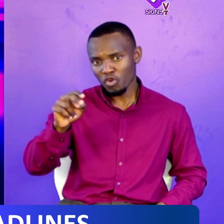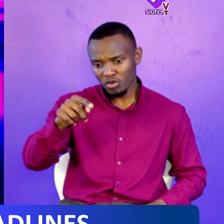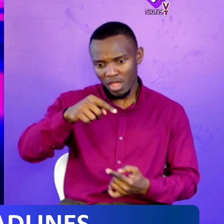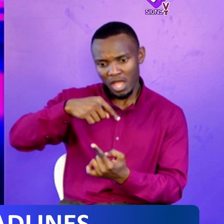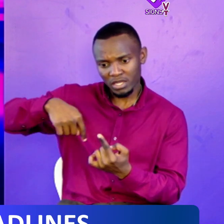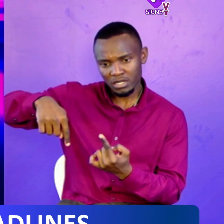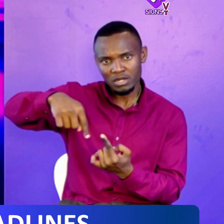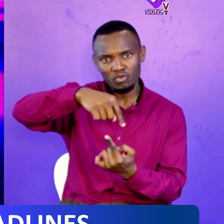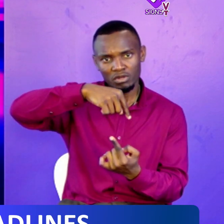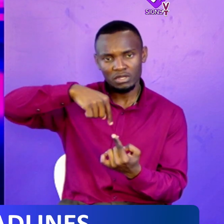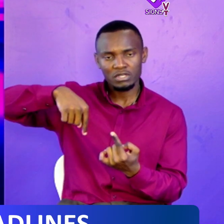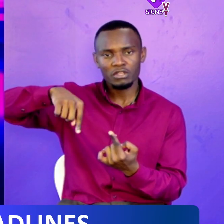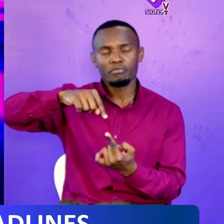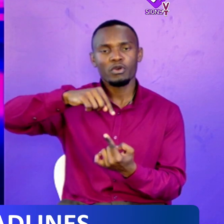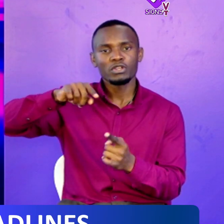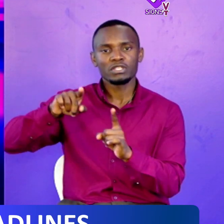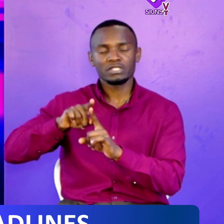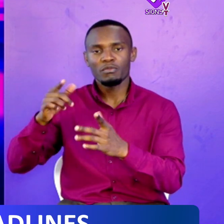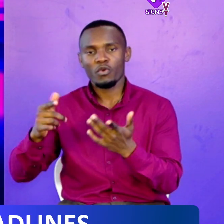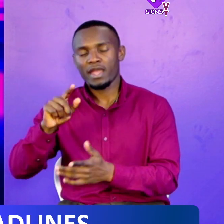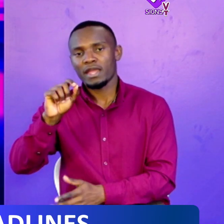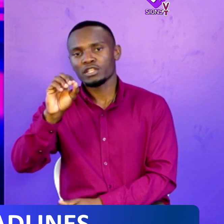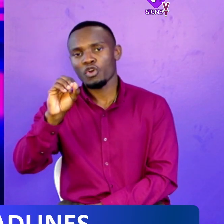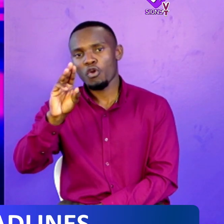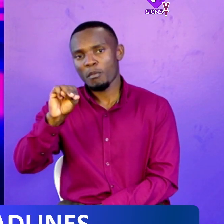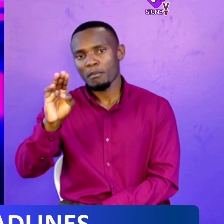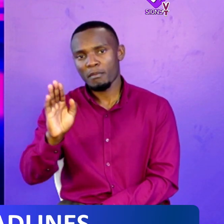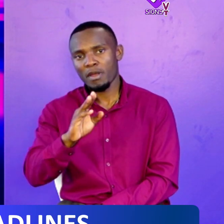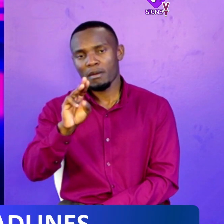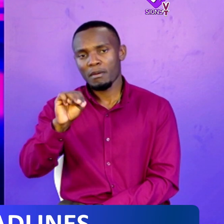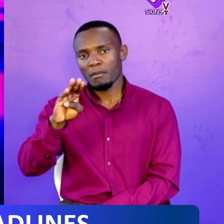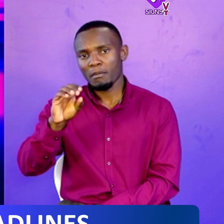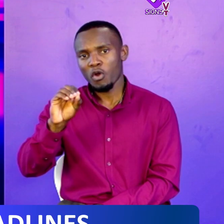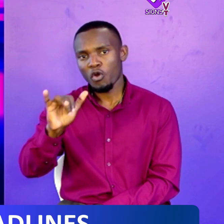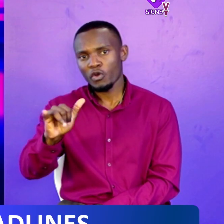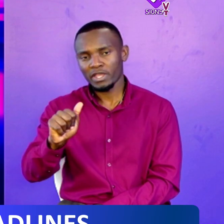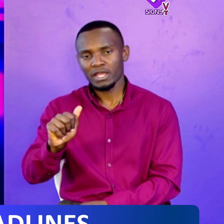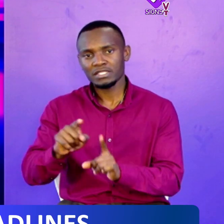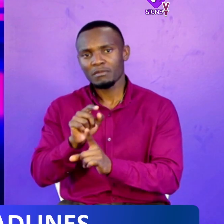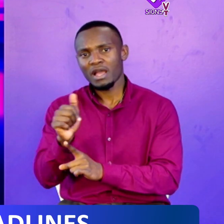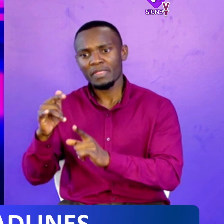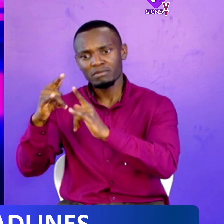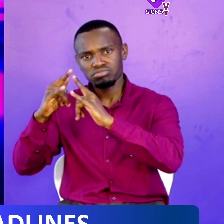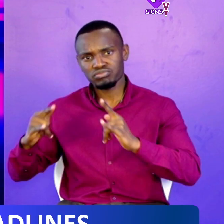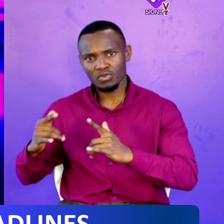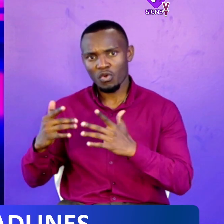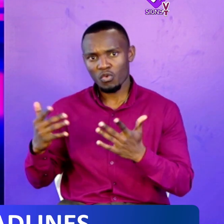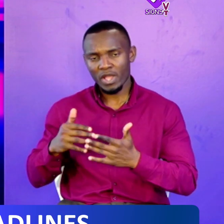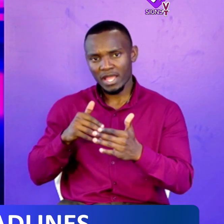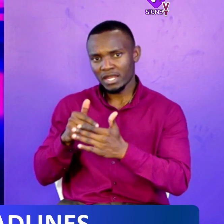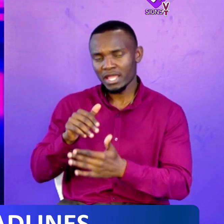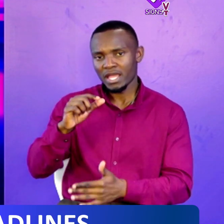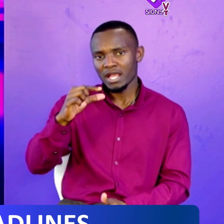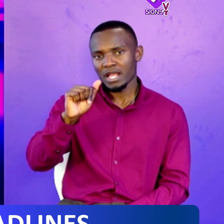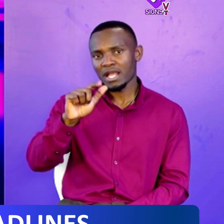entirety of Tomboya Street, with others camping several meters away from the Galitos restaurant from